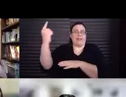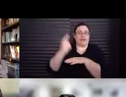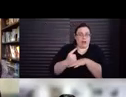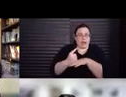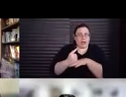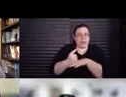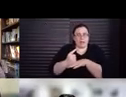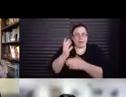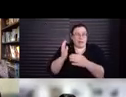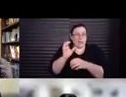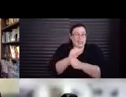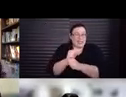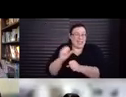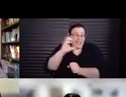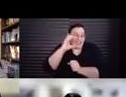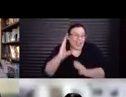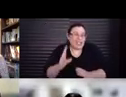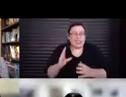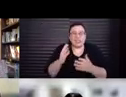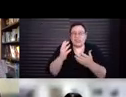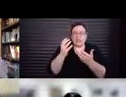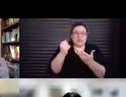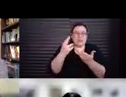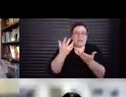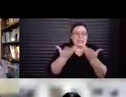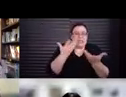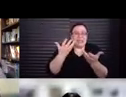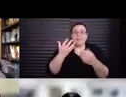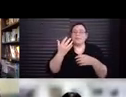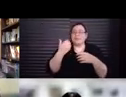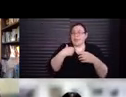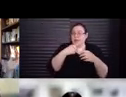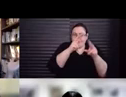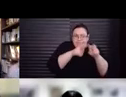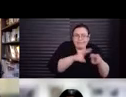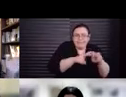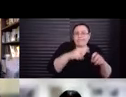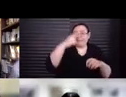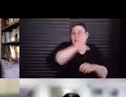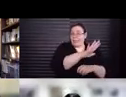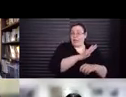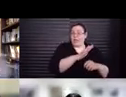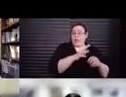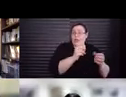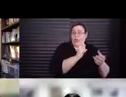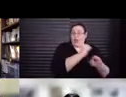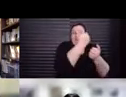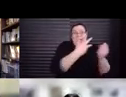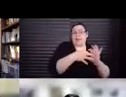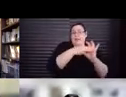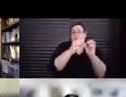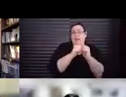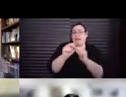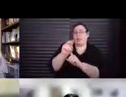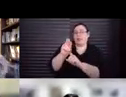slave hunters, or maybe there's notices, or... So I started mining in Mexican archives, anything to do with Norteamericanos. And I mean,